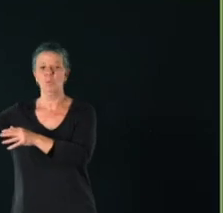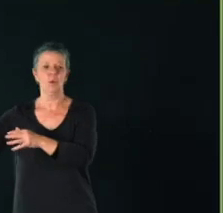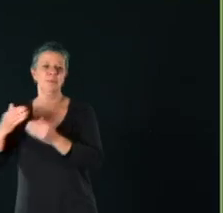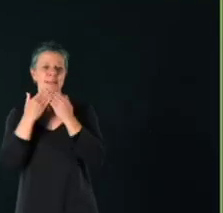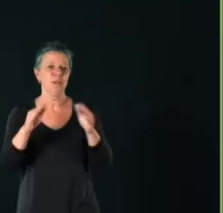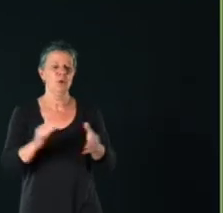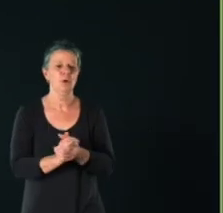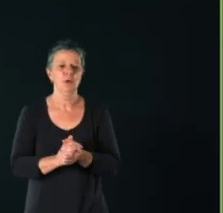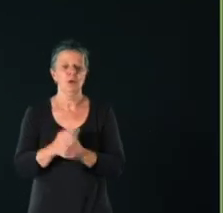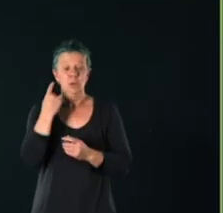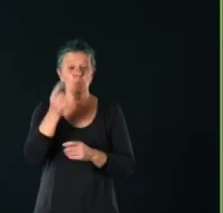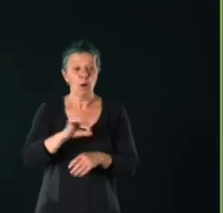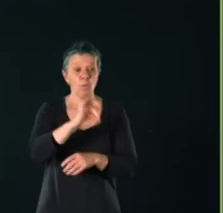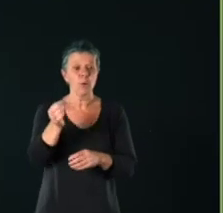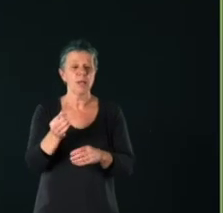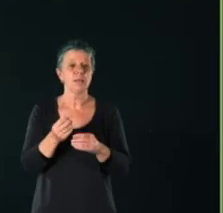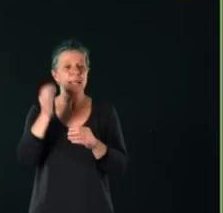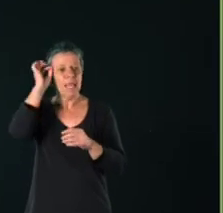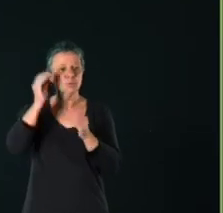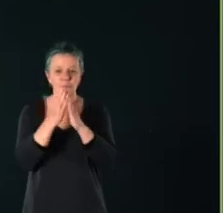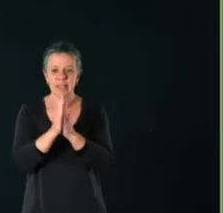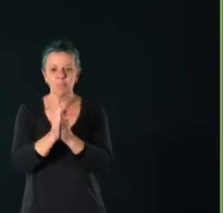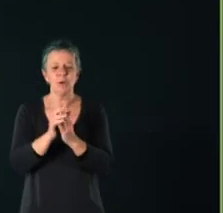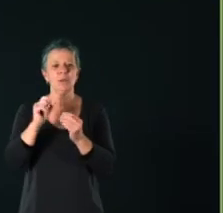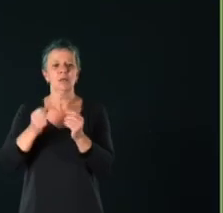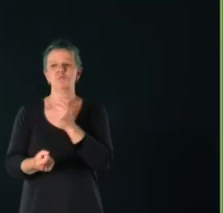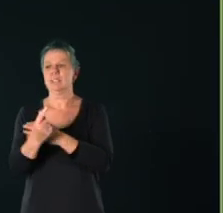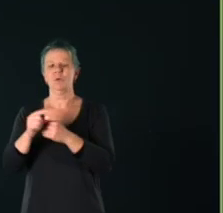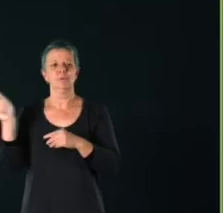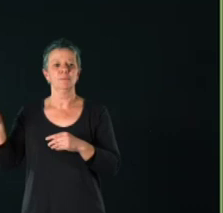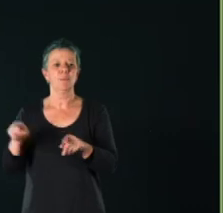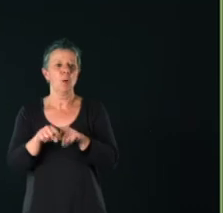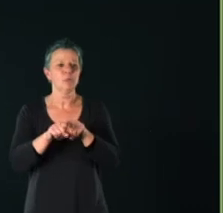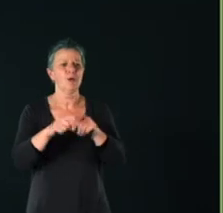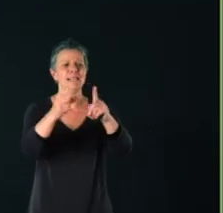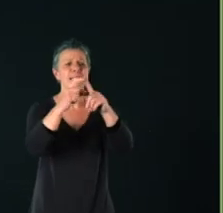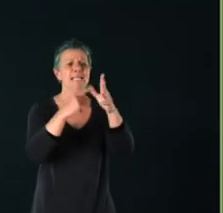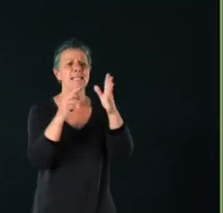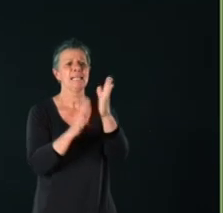page tomorrow morning. And last but not least, Damien Pullen, our MC,